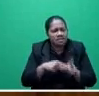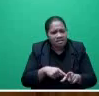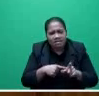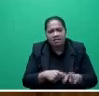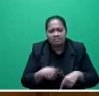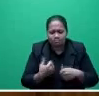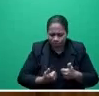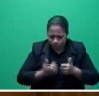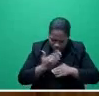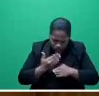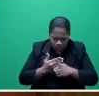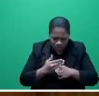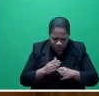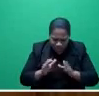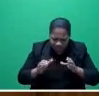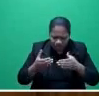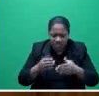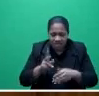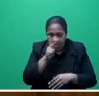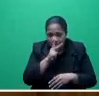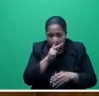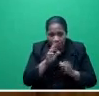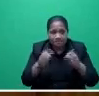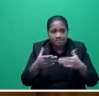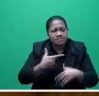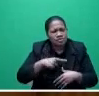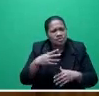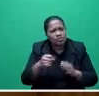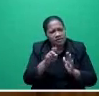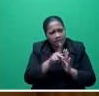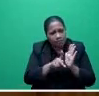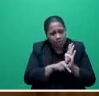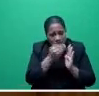public sector. Because of such policies,